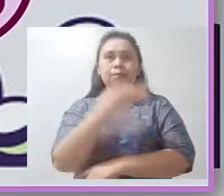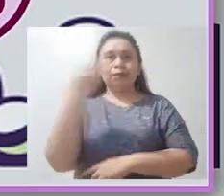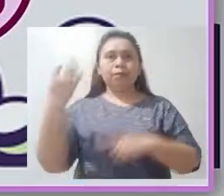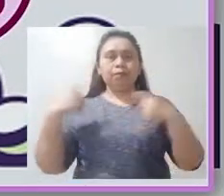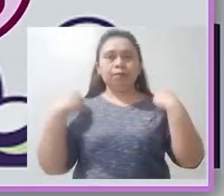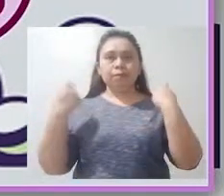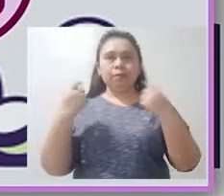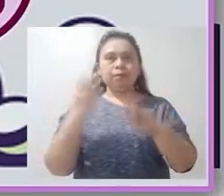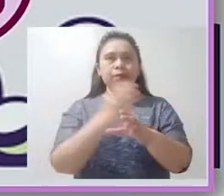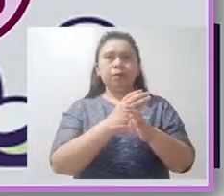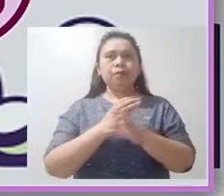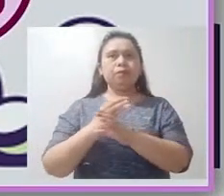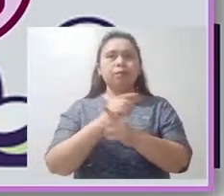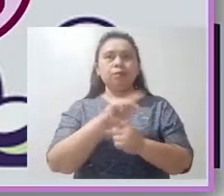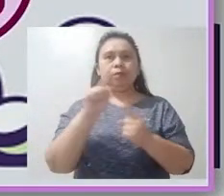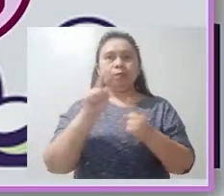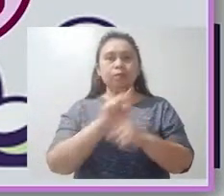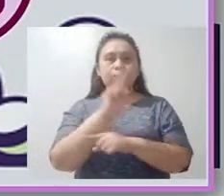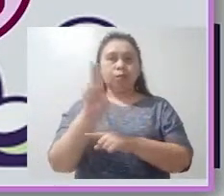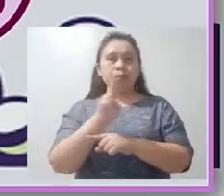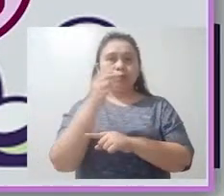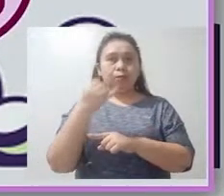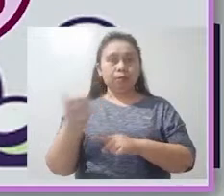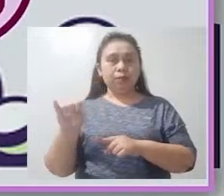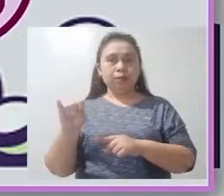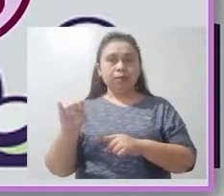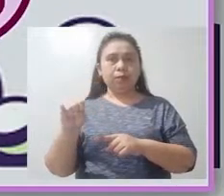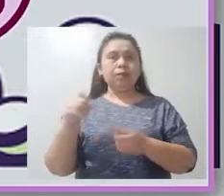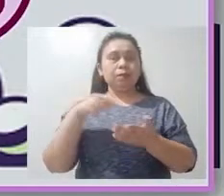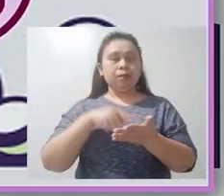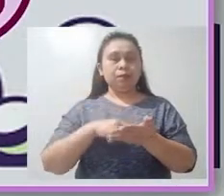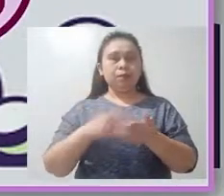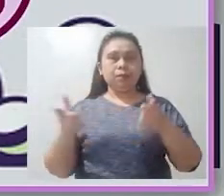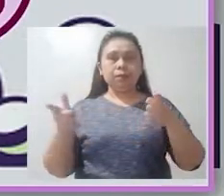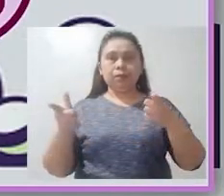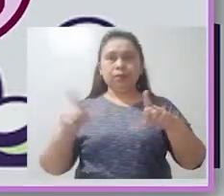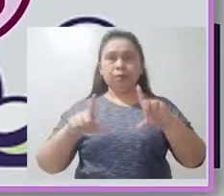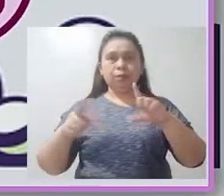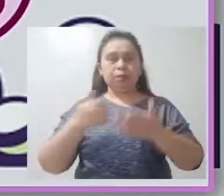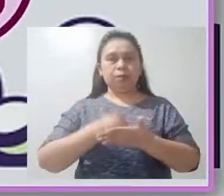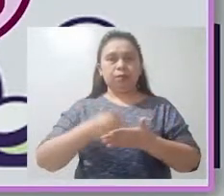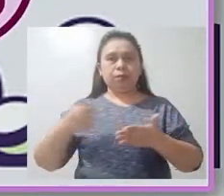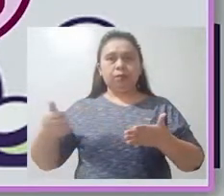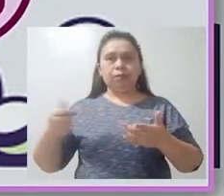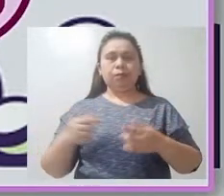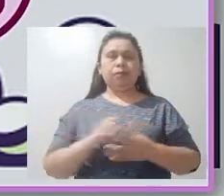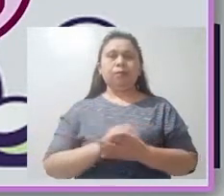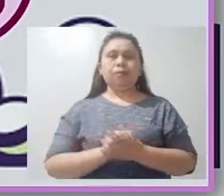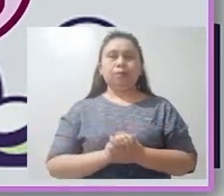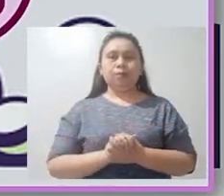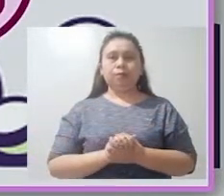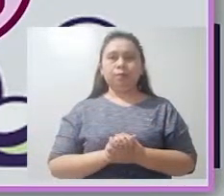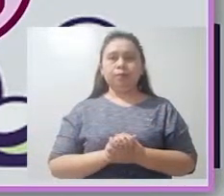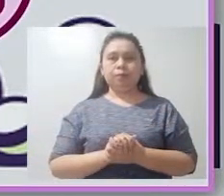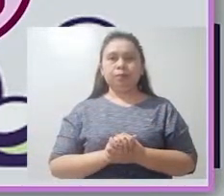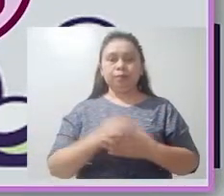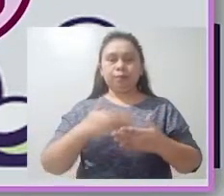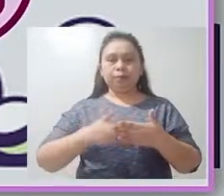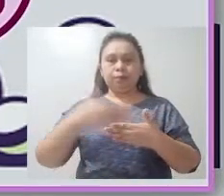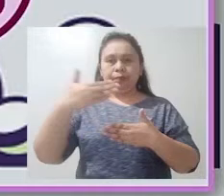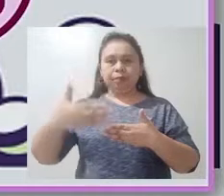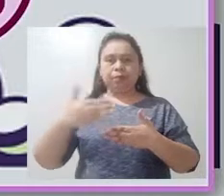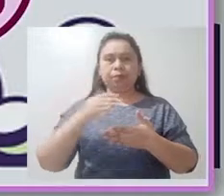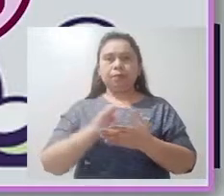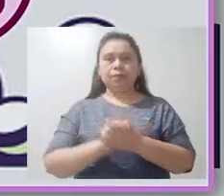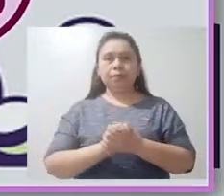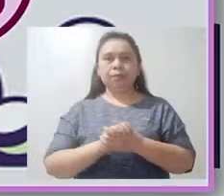teens, be careful when using a Bunsen burner to avoid any harm or injury.